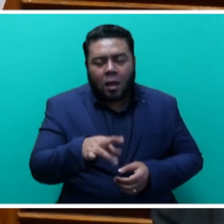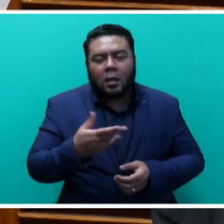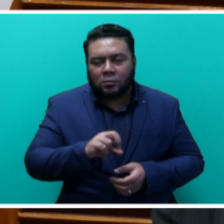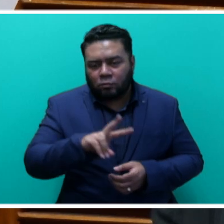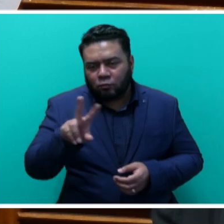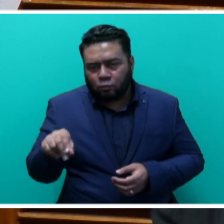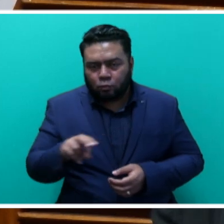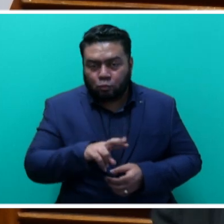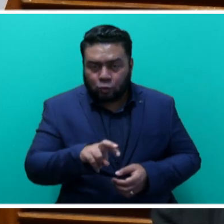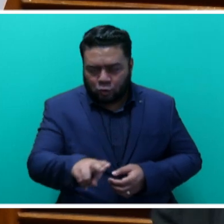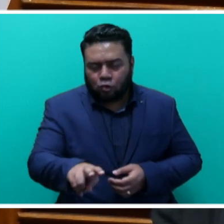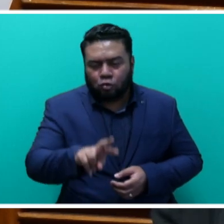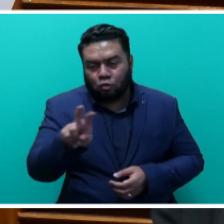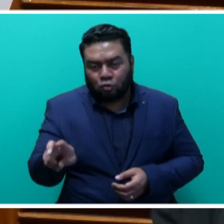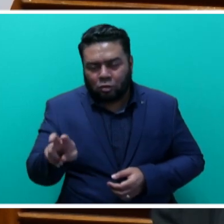a combined population of